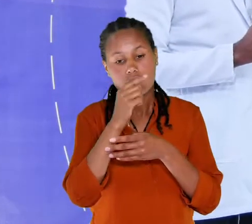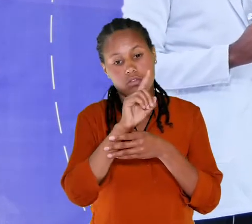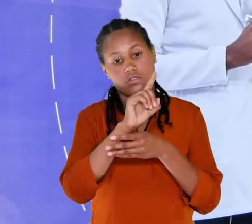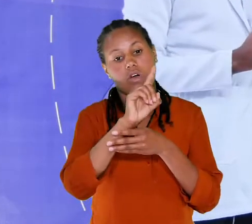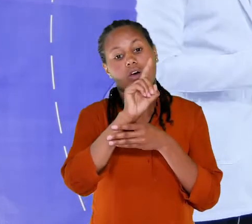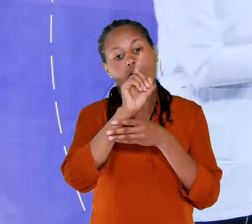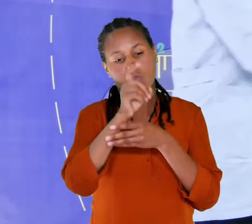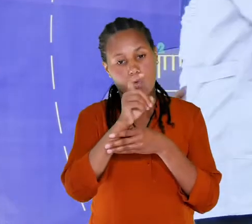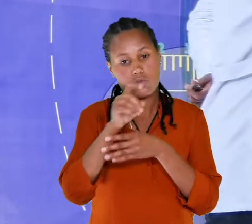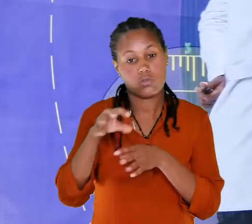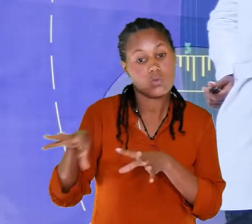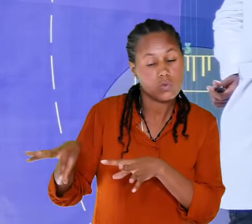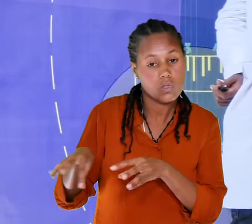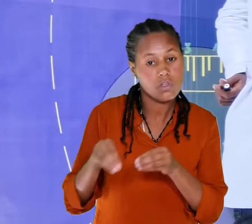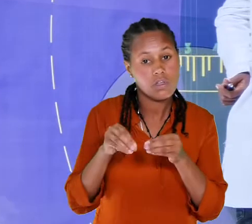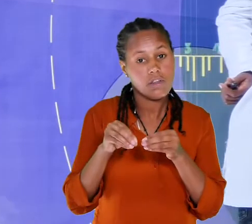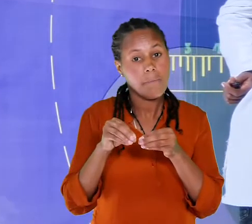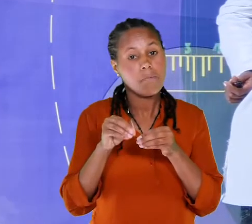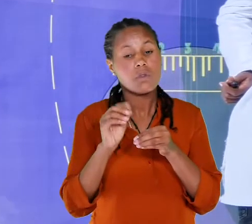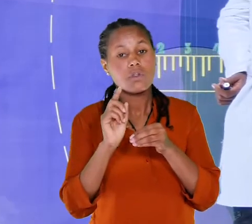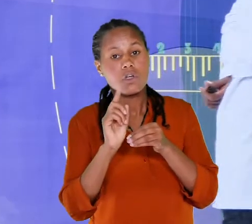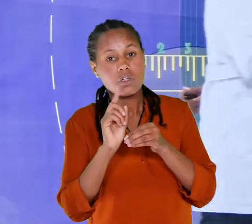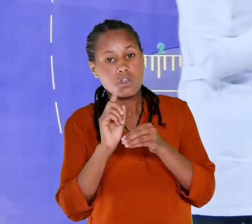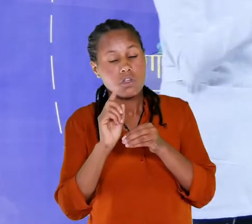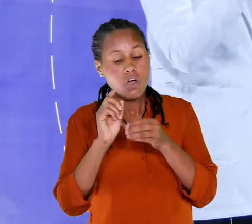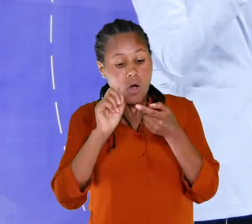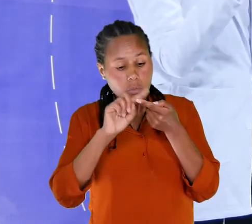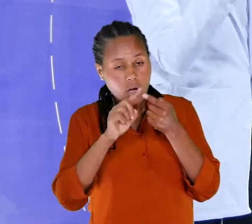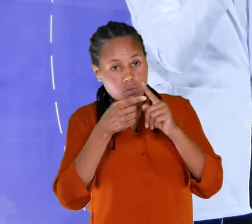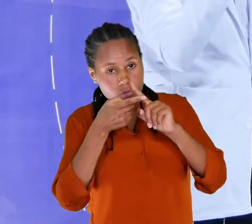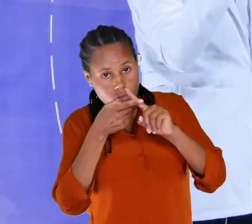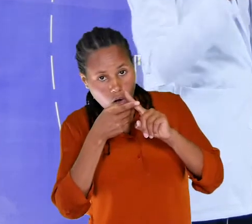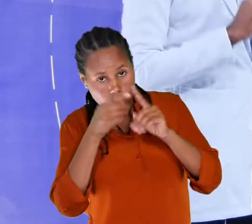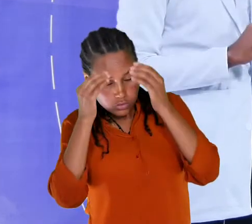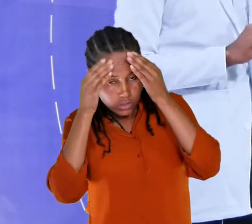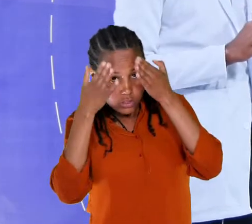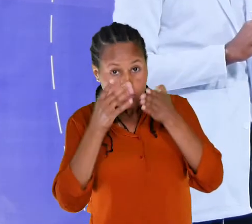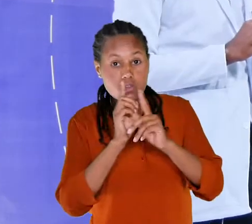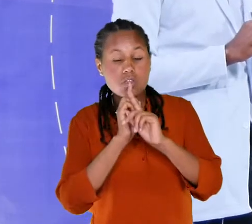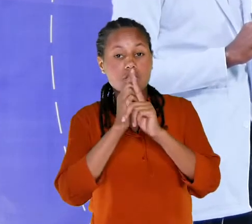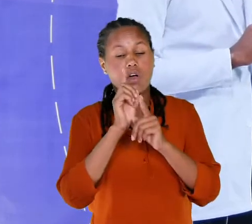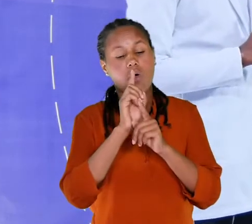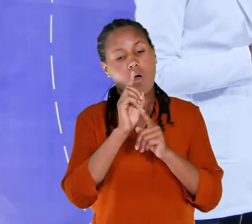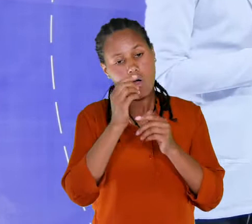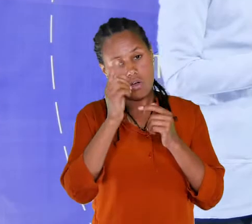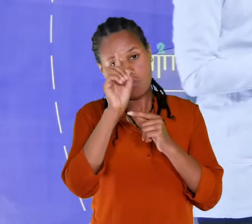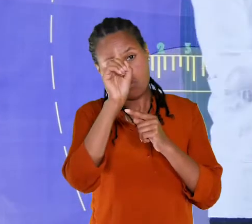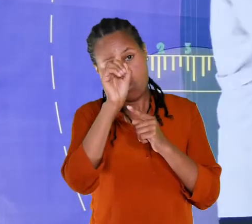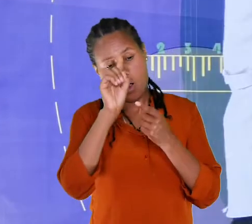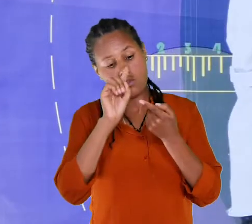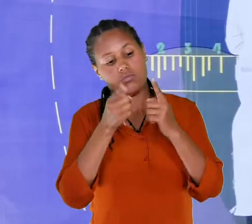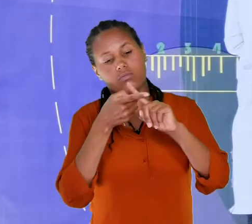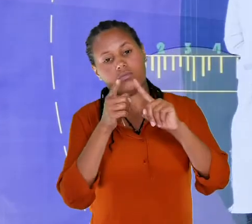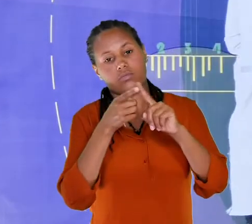The teacher said, I have one friend. Here still we are talking about quantity. So we have to